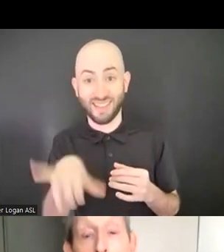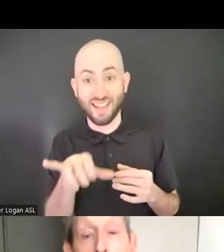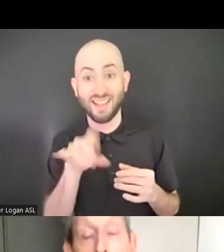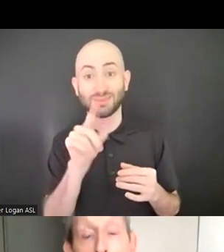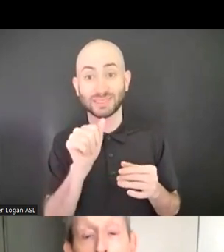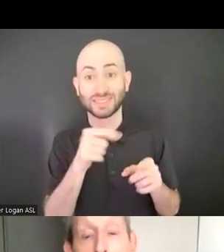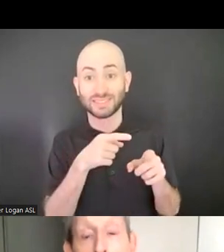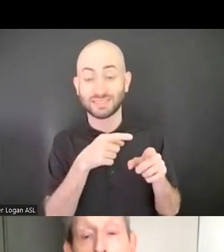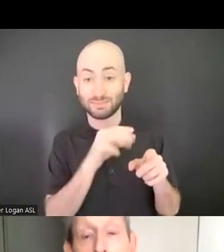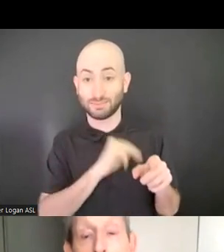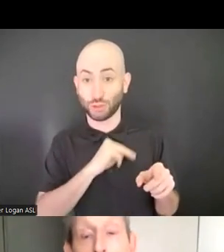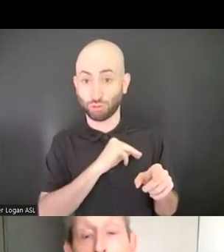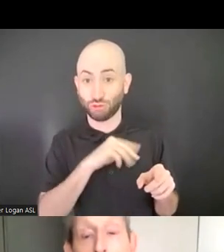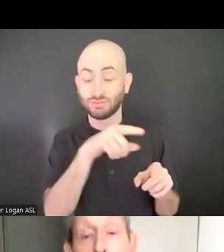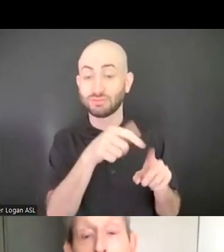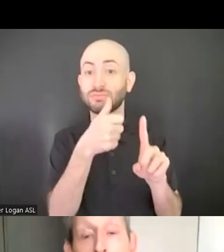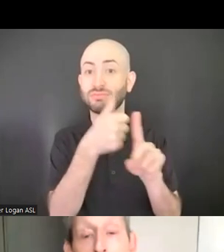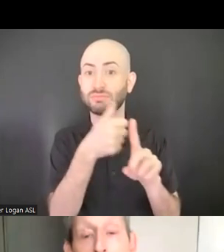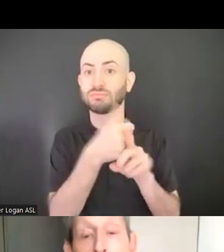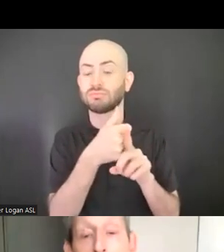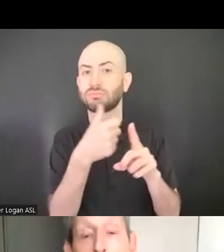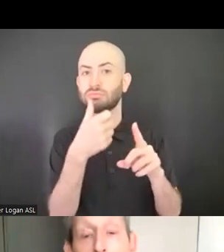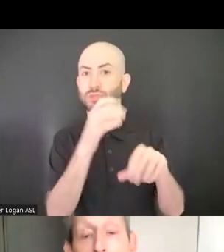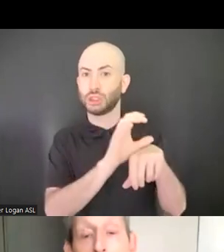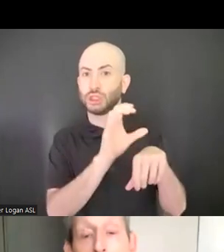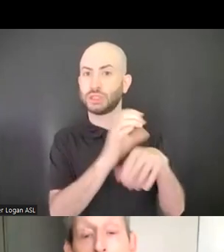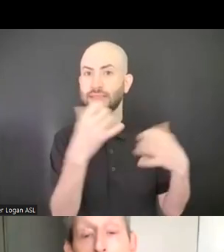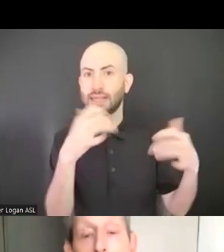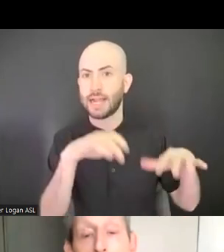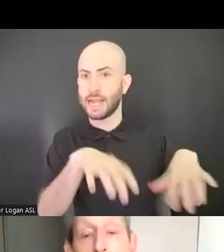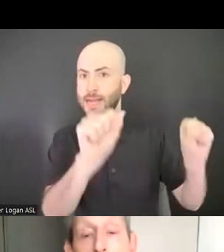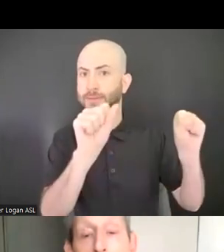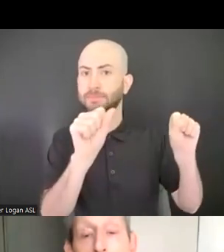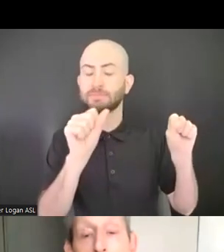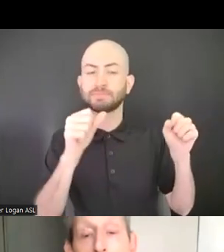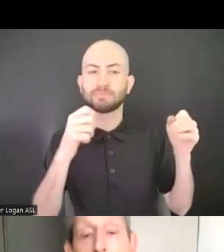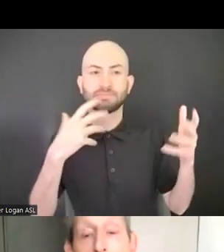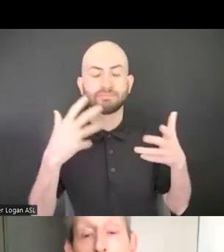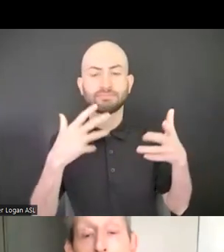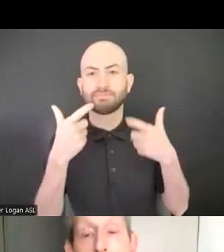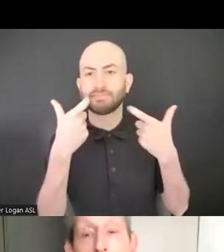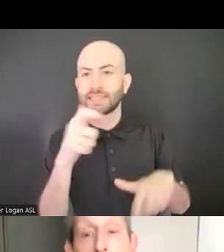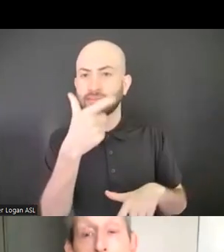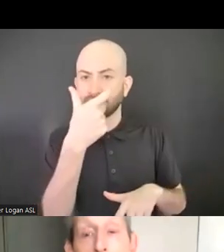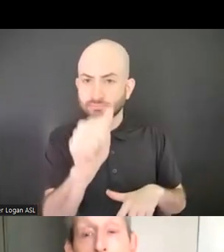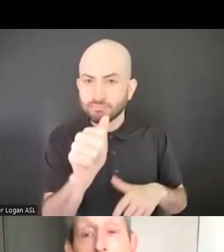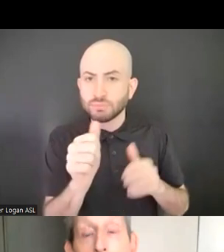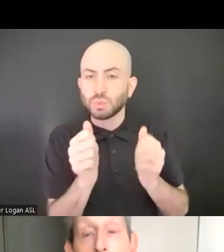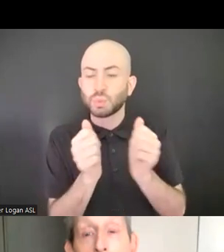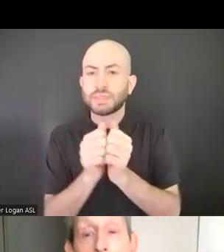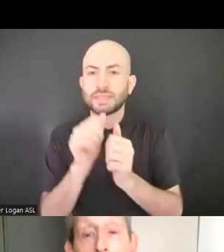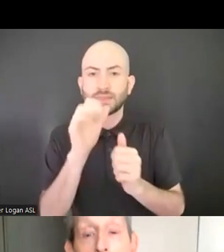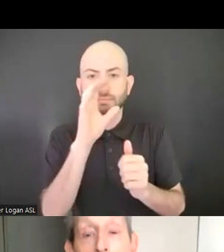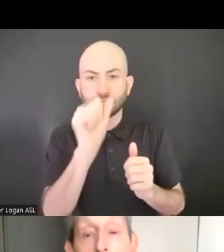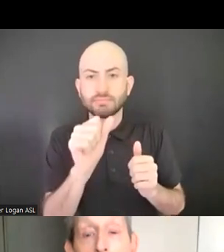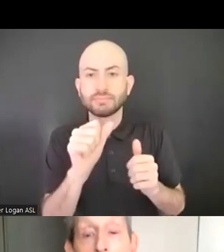on a huge um a huge interest in inclusion for people with